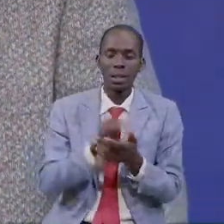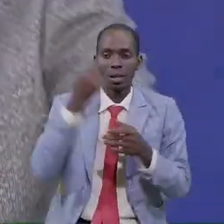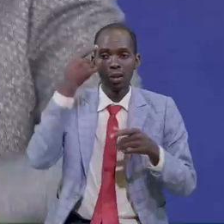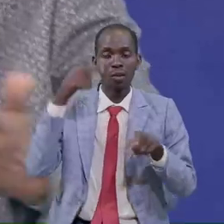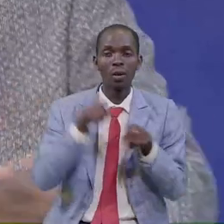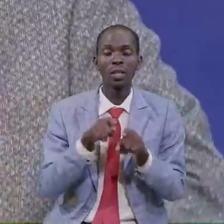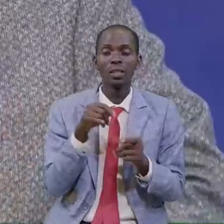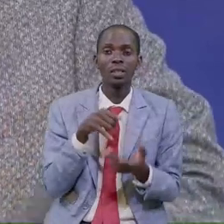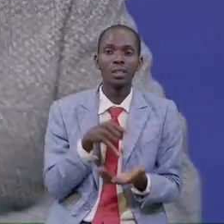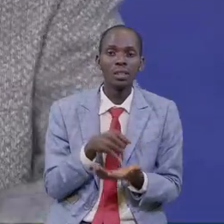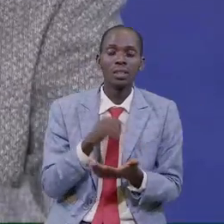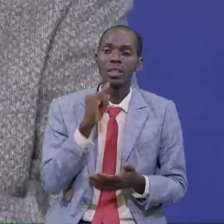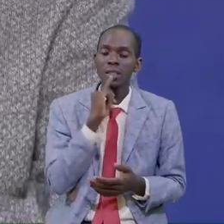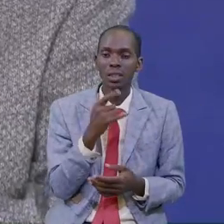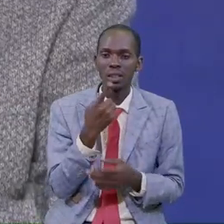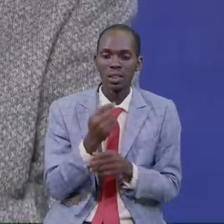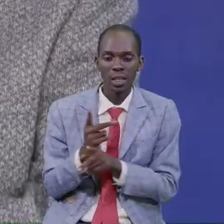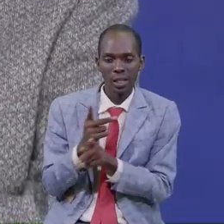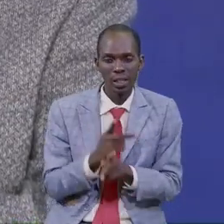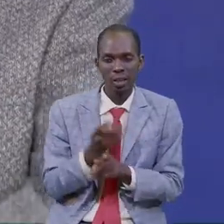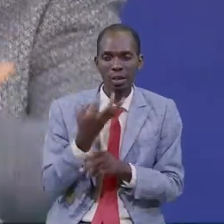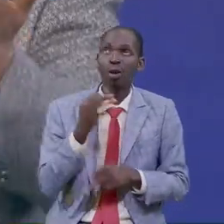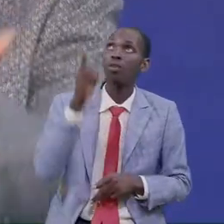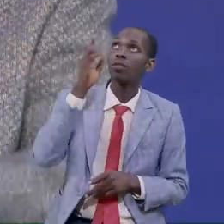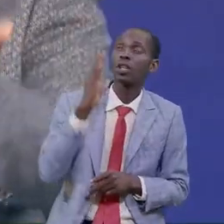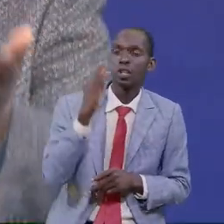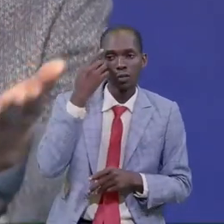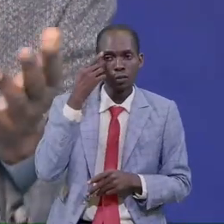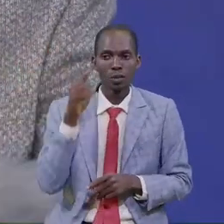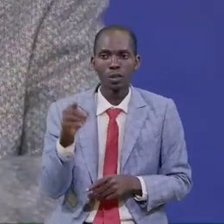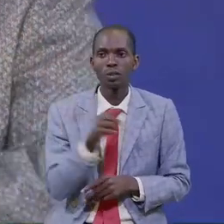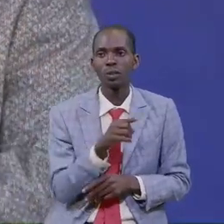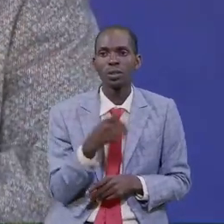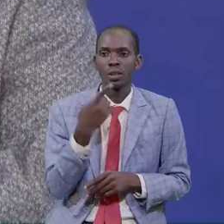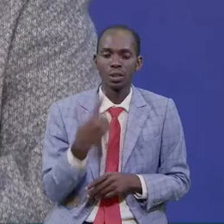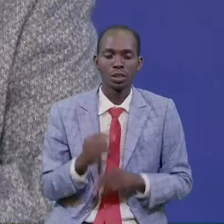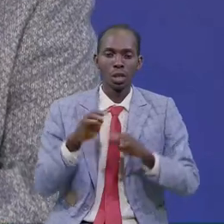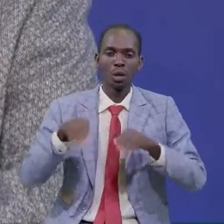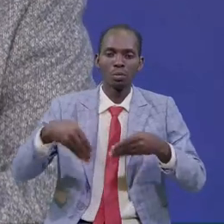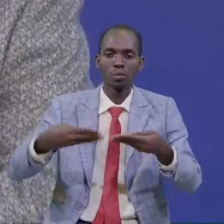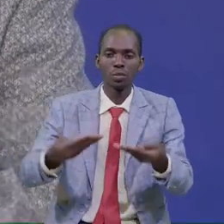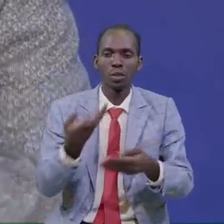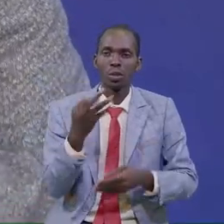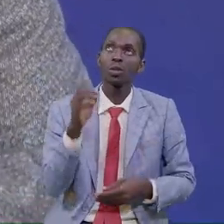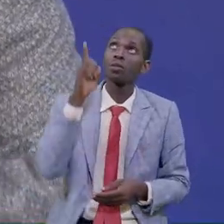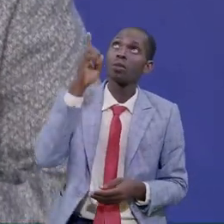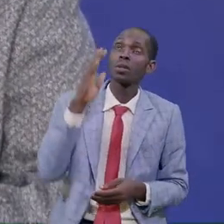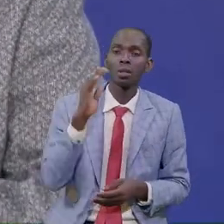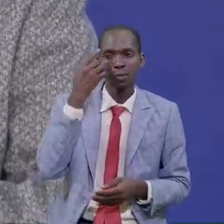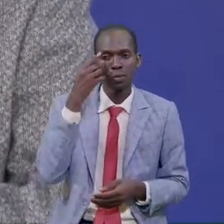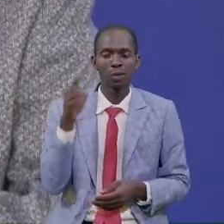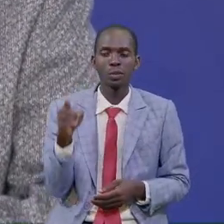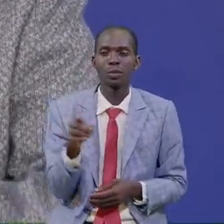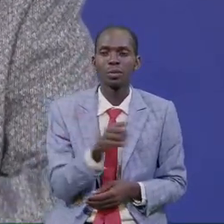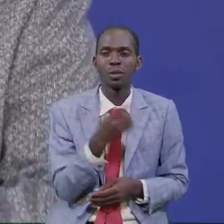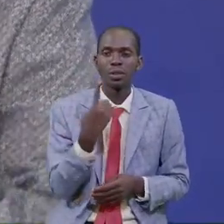of God for you. Et the provision of God for you. Dans l'alliance, il y a la provision the de blessing